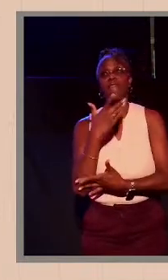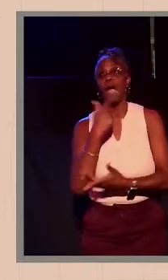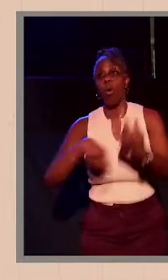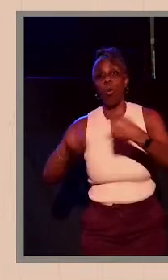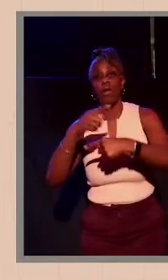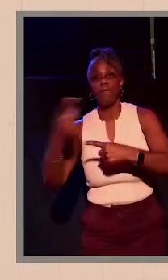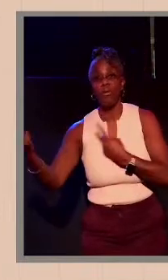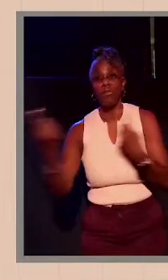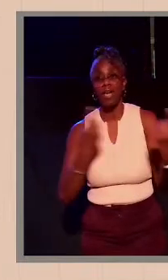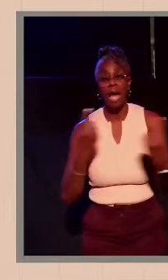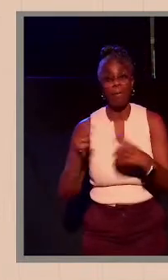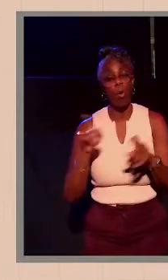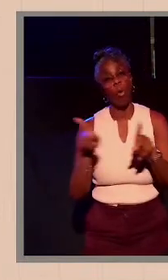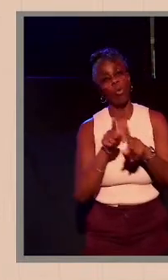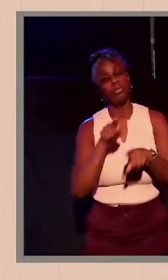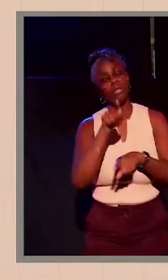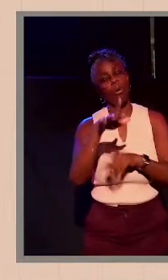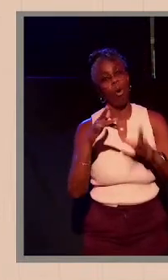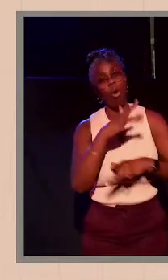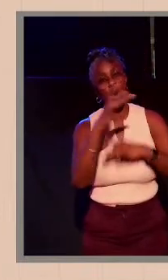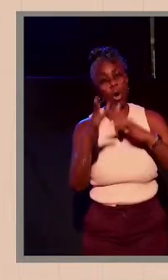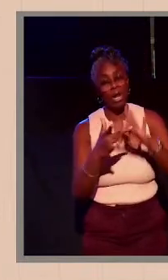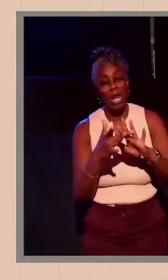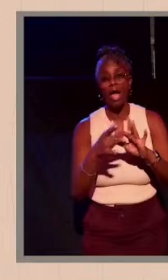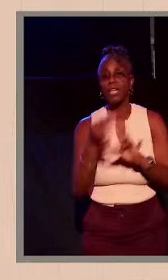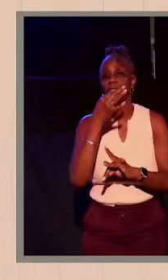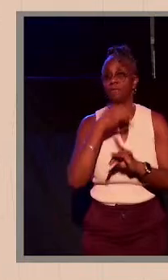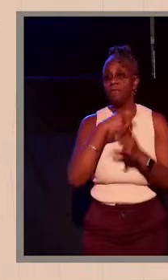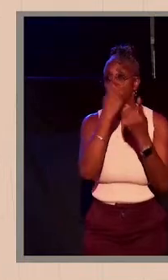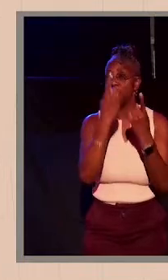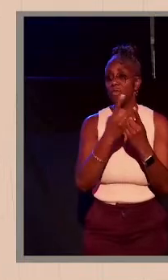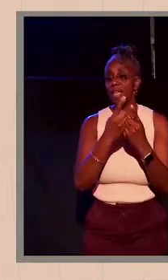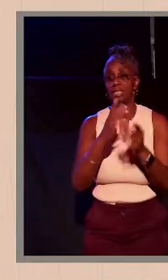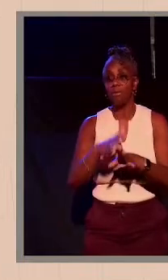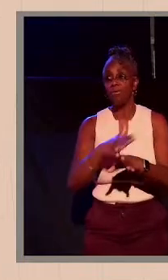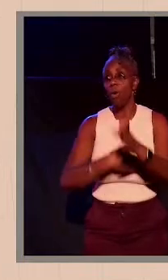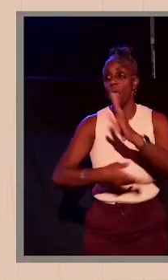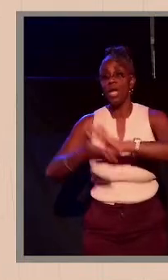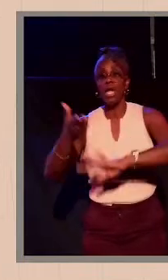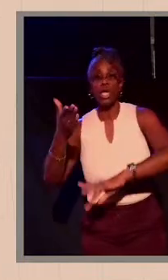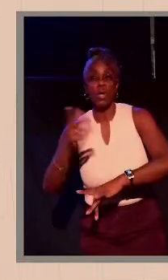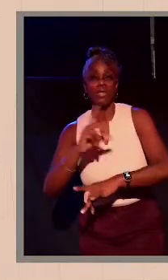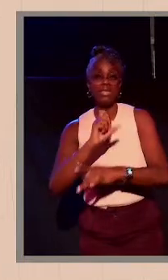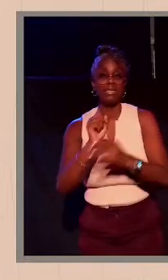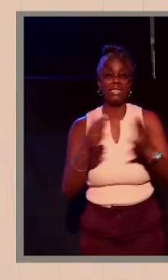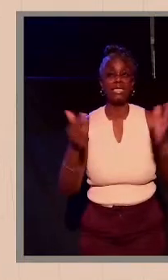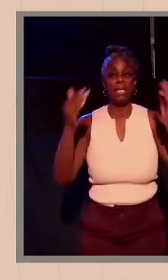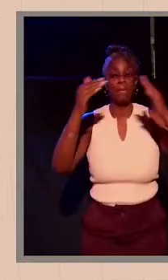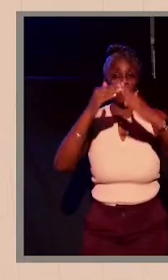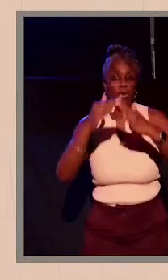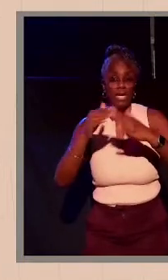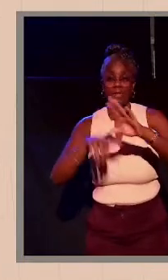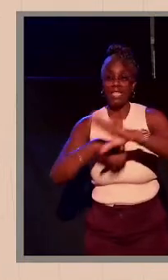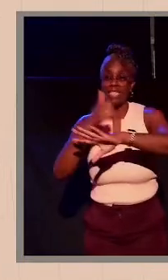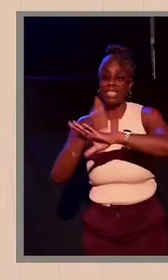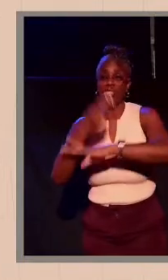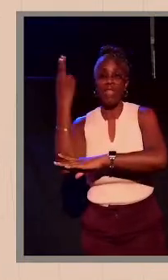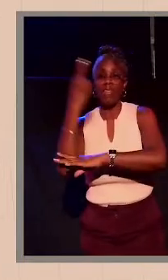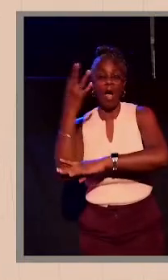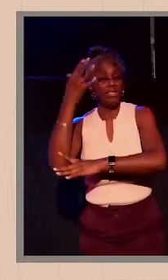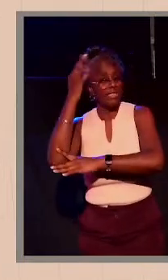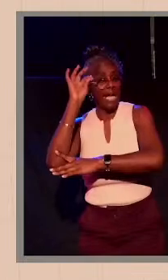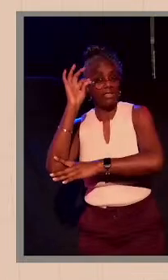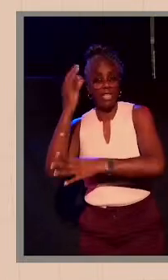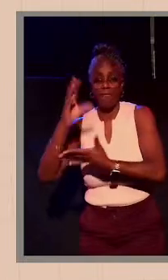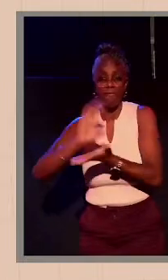for coming online. Just a few things before we go. I'd like to give a huge thank you to the City Bridge Foundation and to the Arts Council for funding this